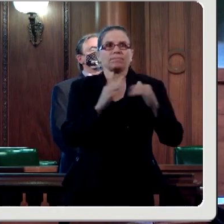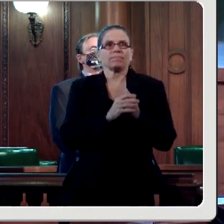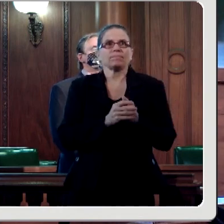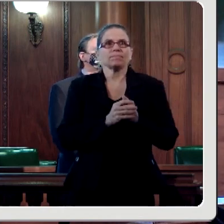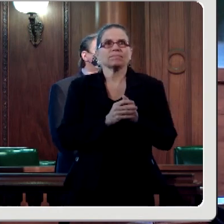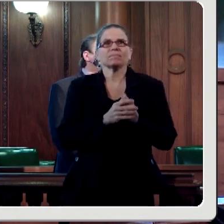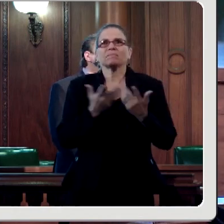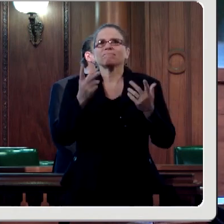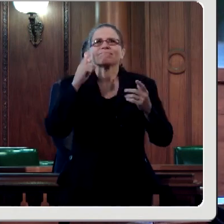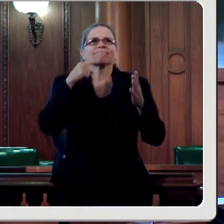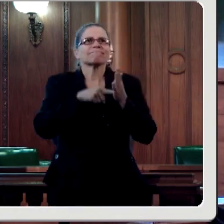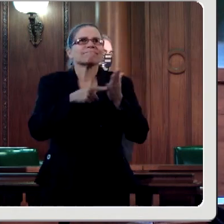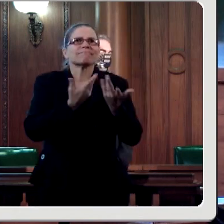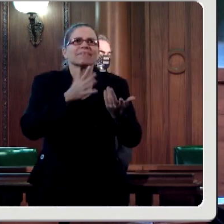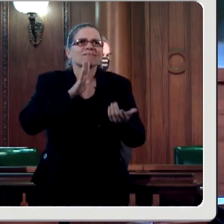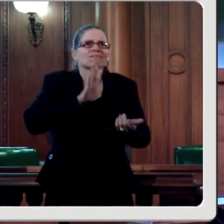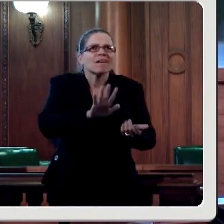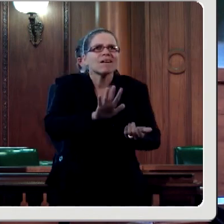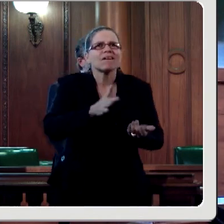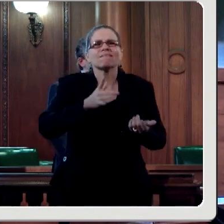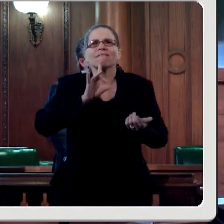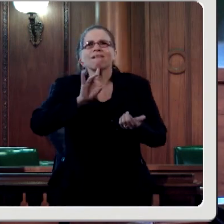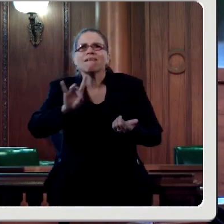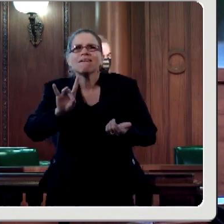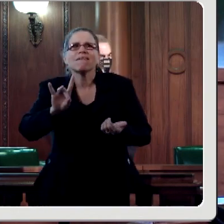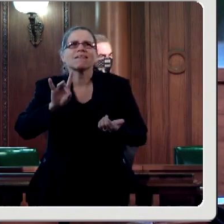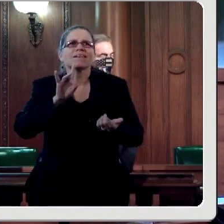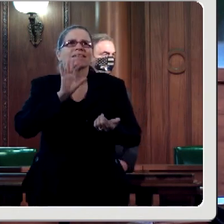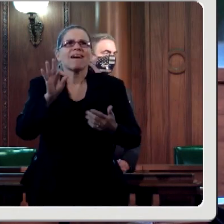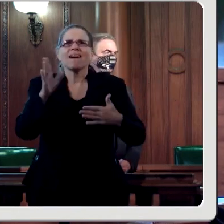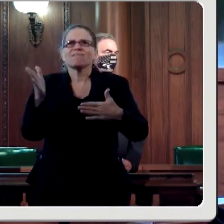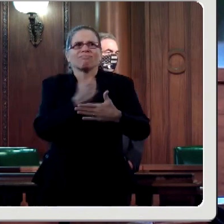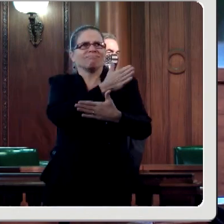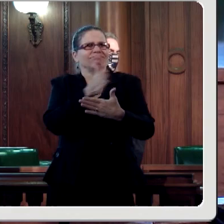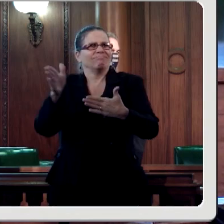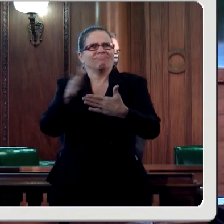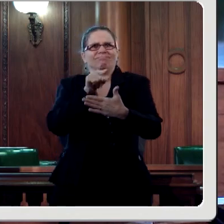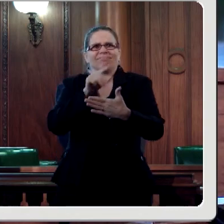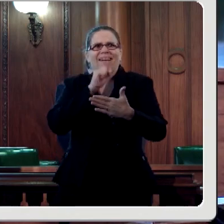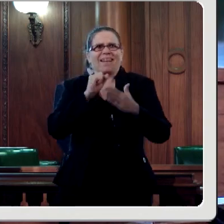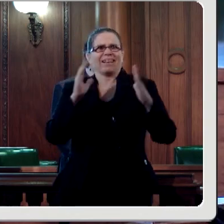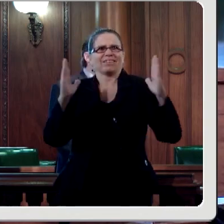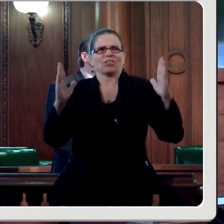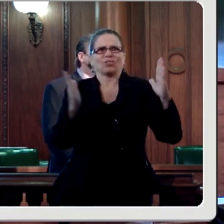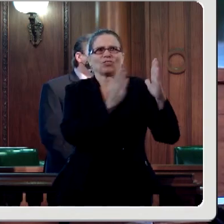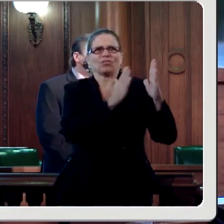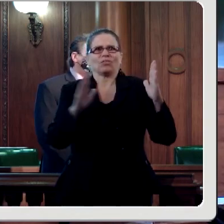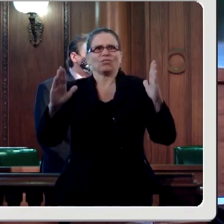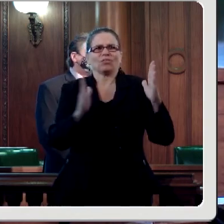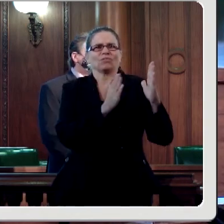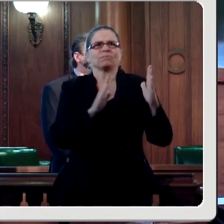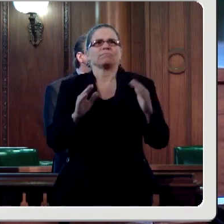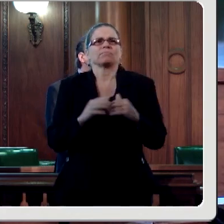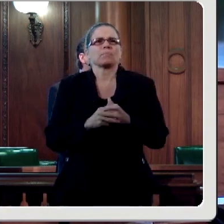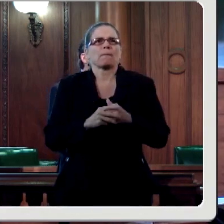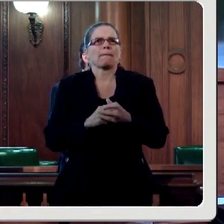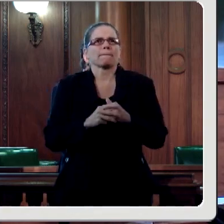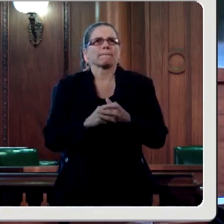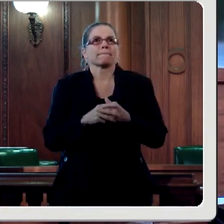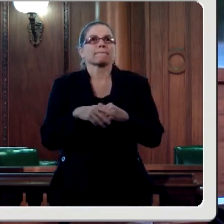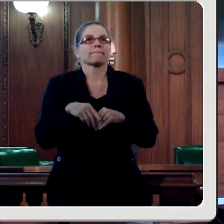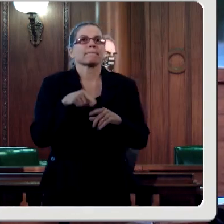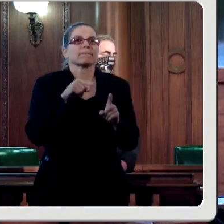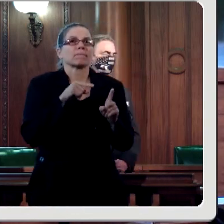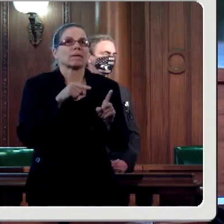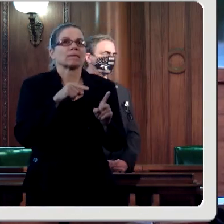a 9-year-old, a 3-year-old, a 7-year-old, a 5-year-old, 4 1-year-olds, and